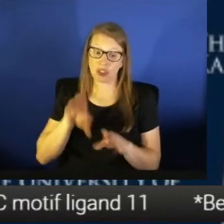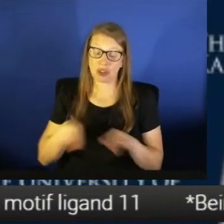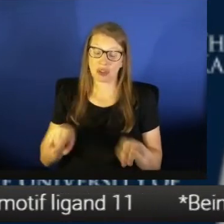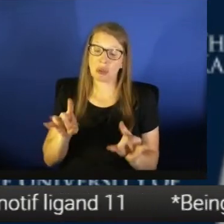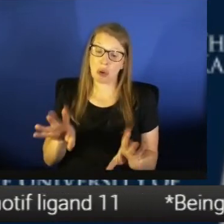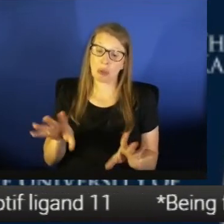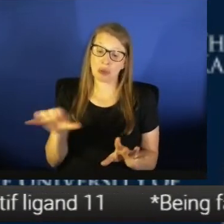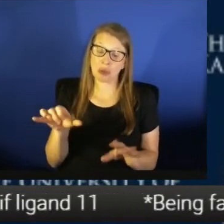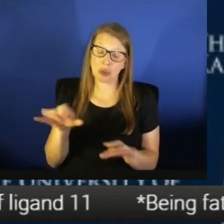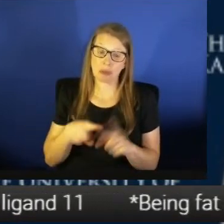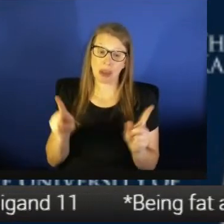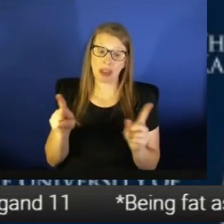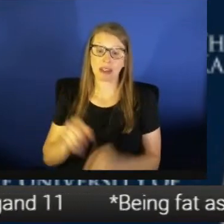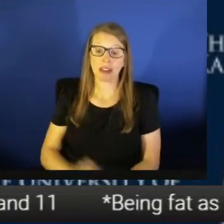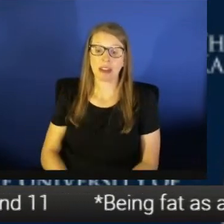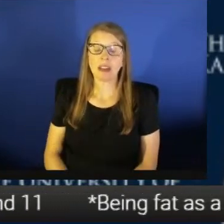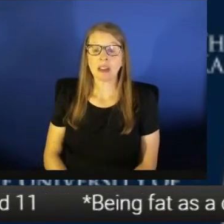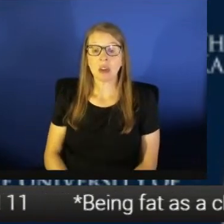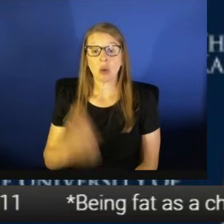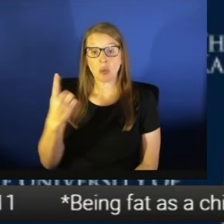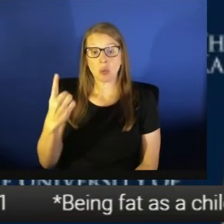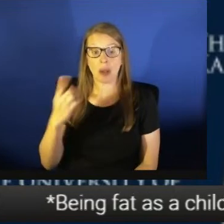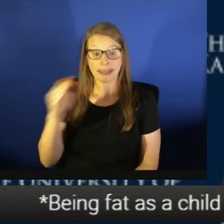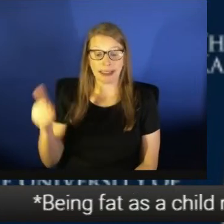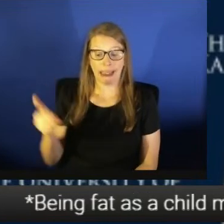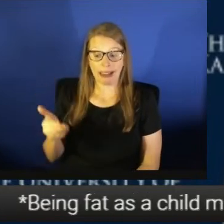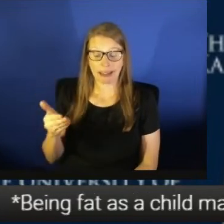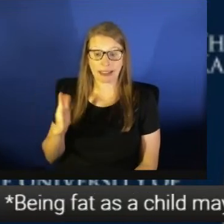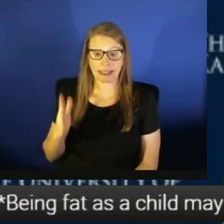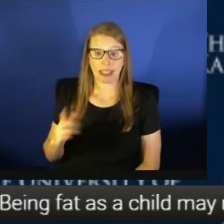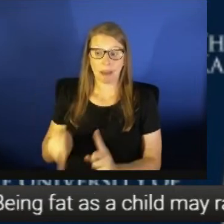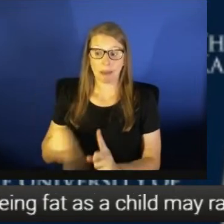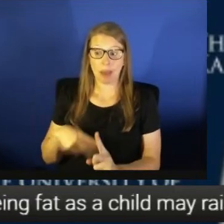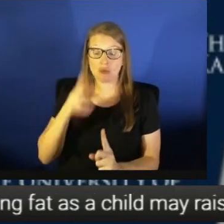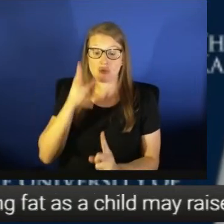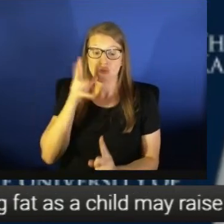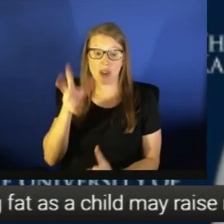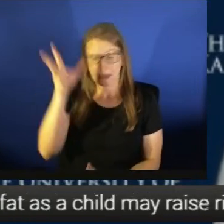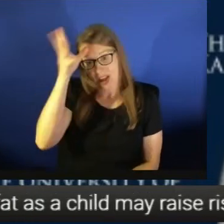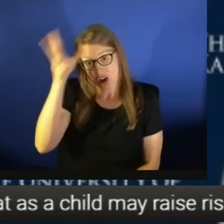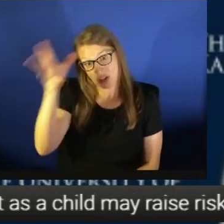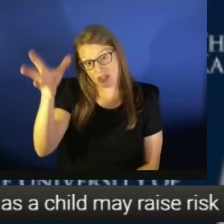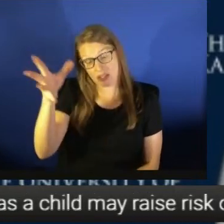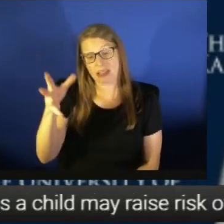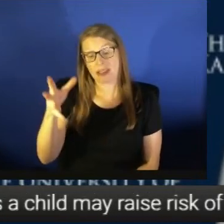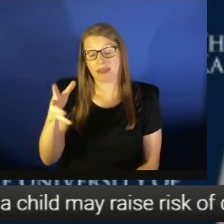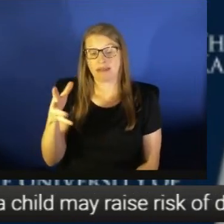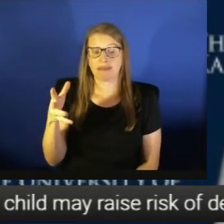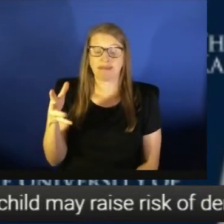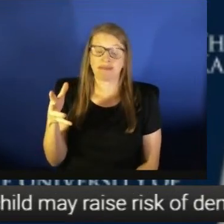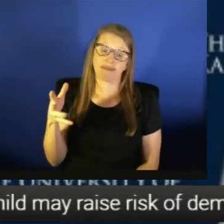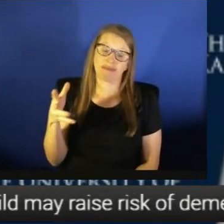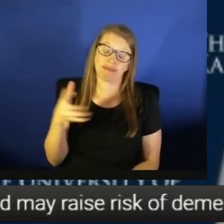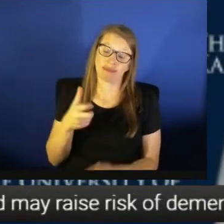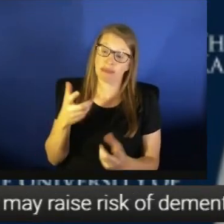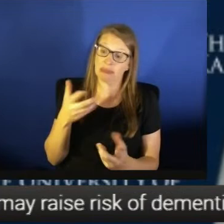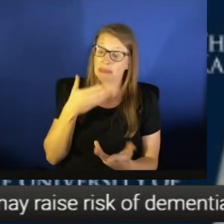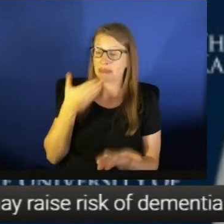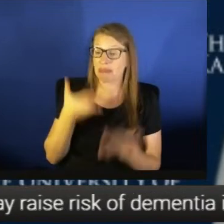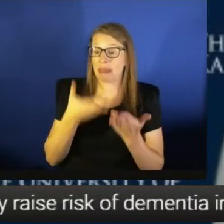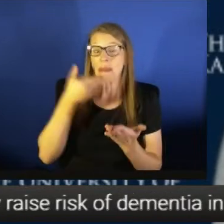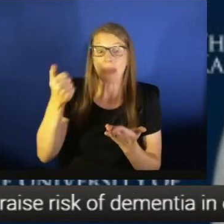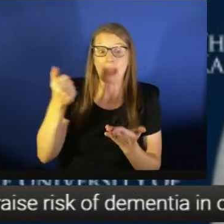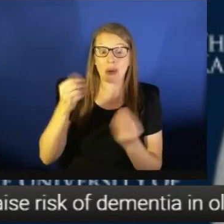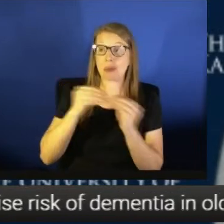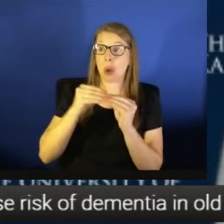heard from one of our guests about the grandparents, and now you may be able to have better or more interaction with